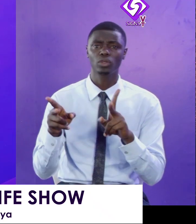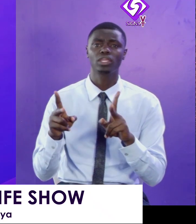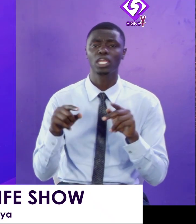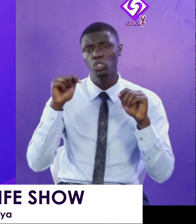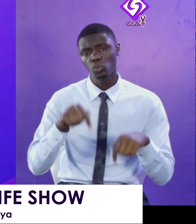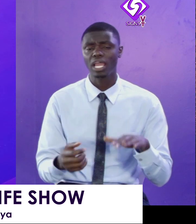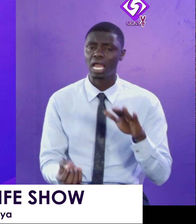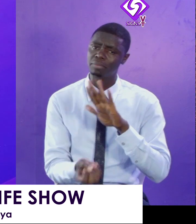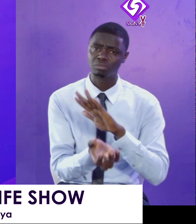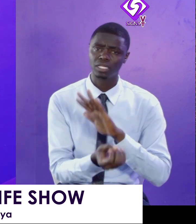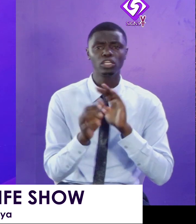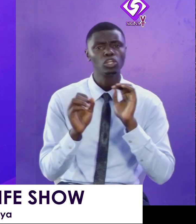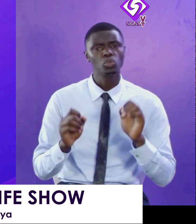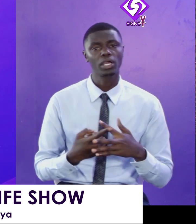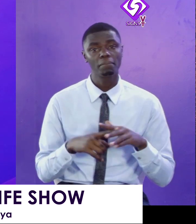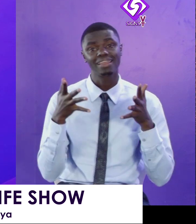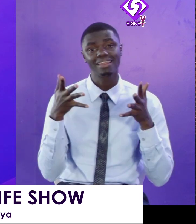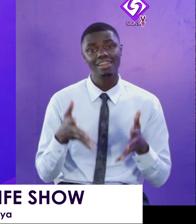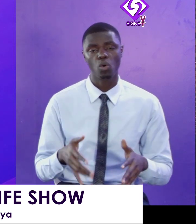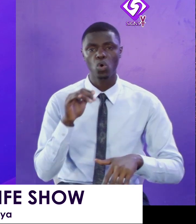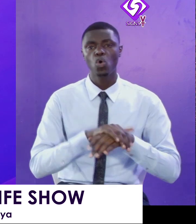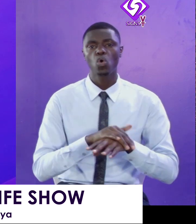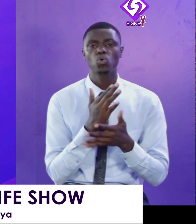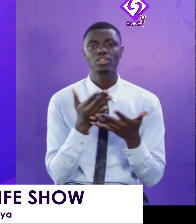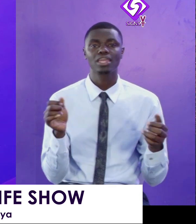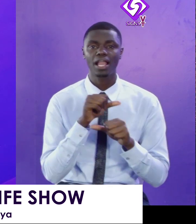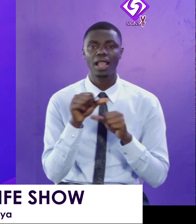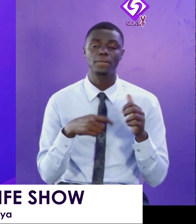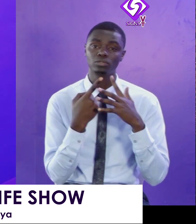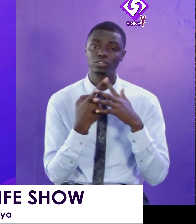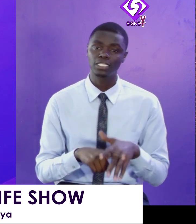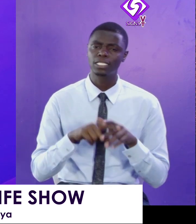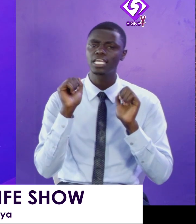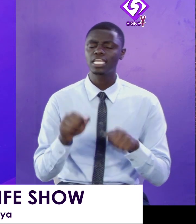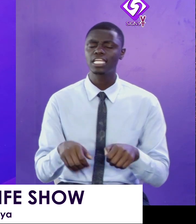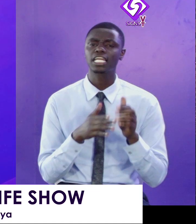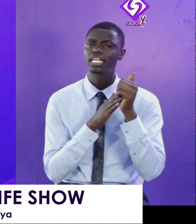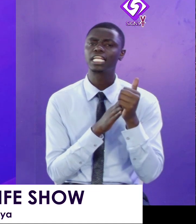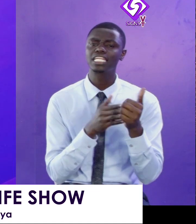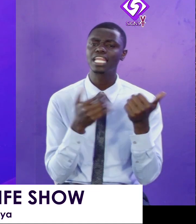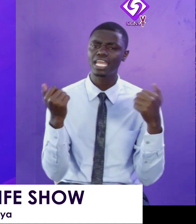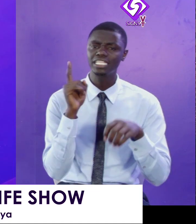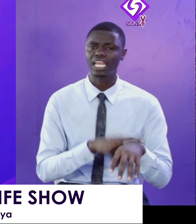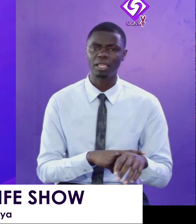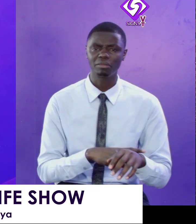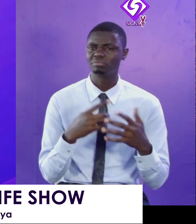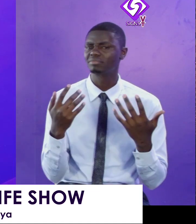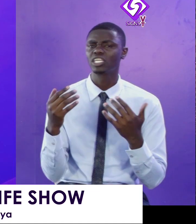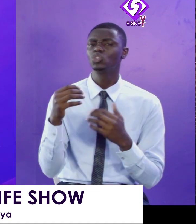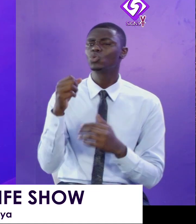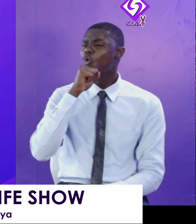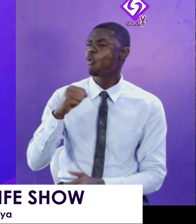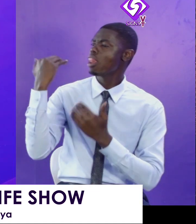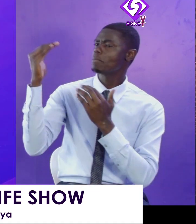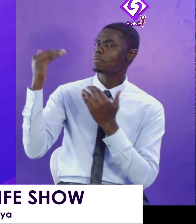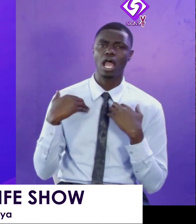today. You can begin now. The good thing about starting, it can be any time. It doesn't matter your age. It doesn't